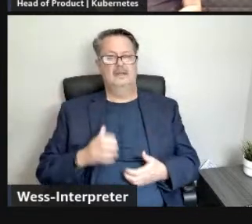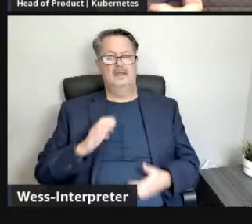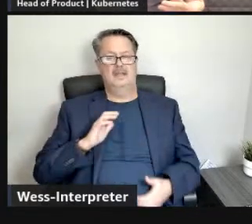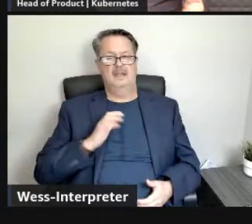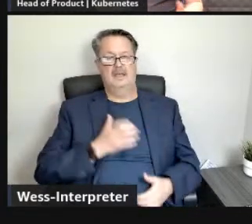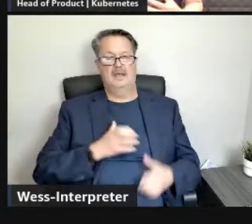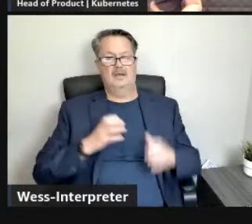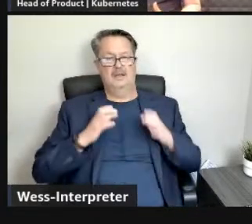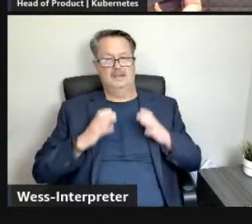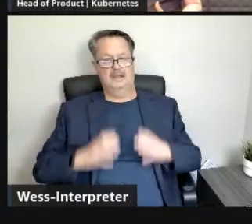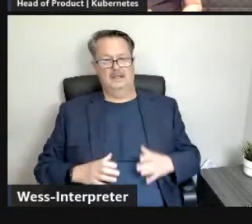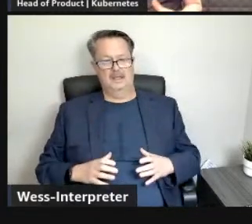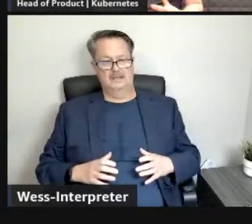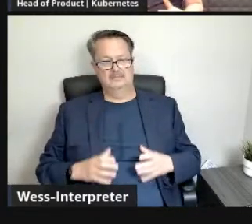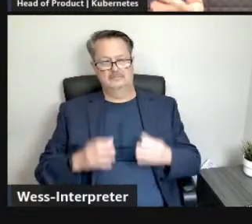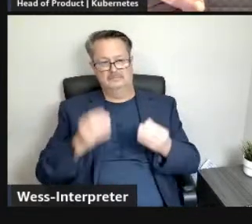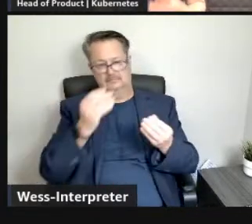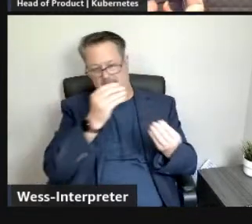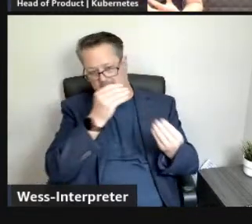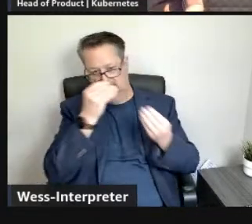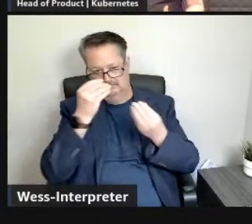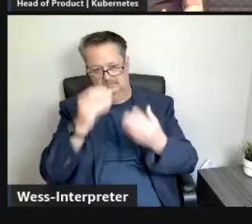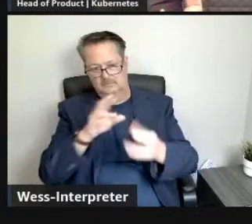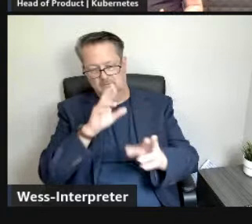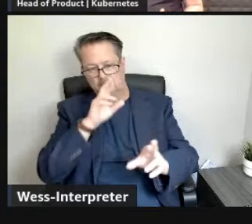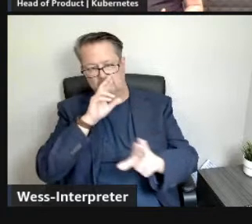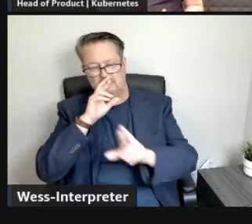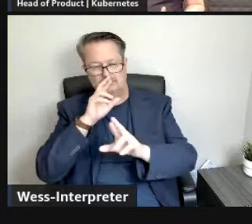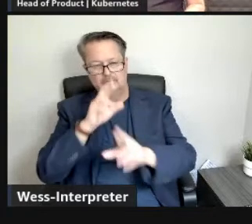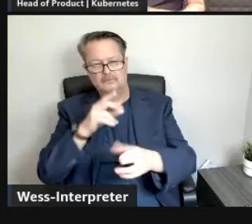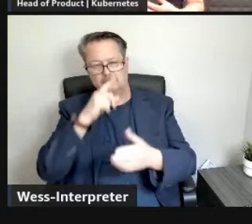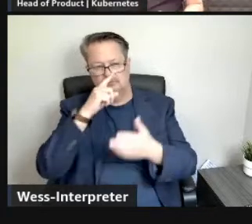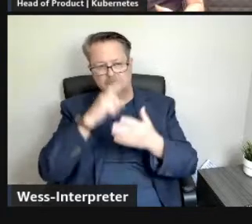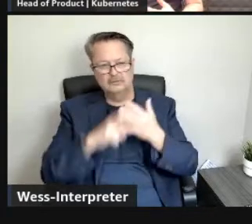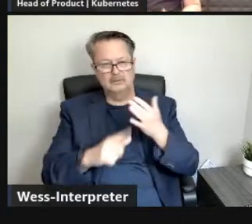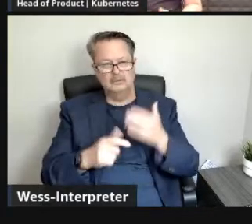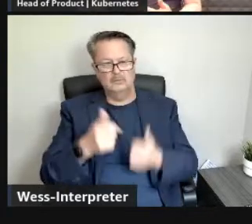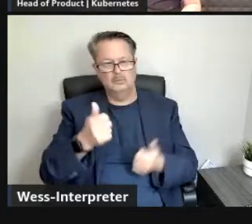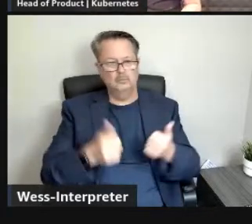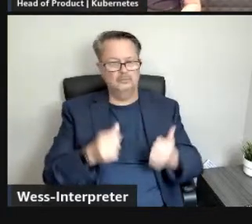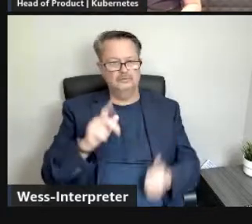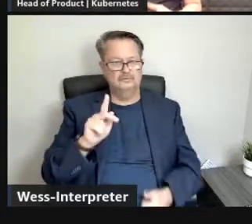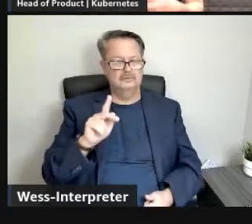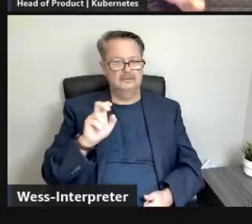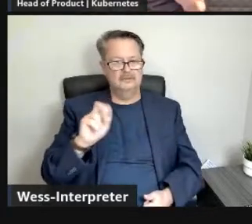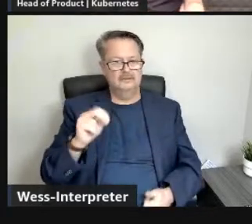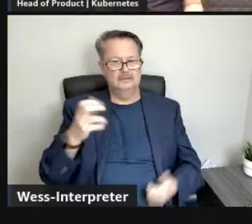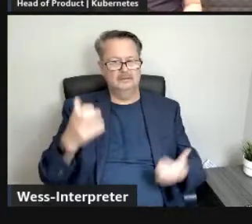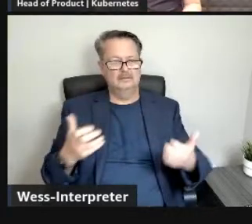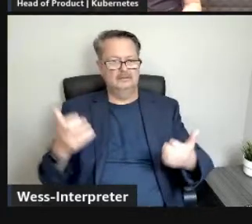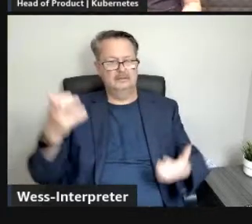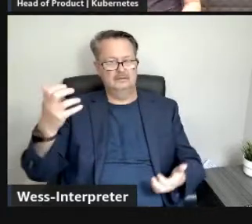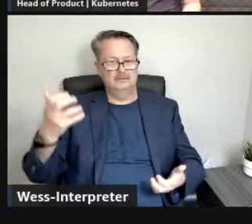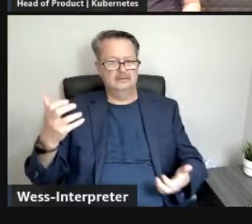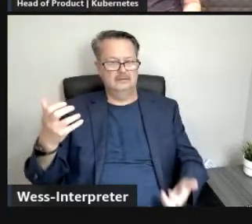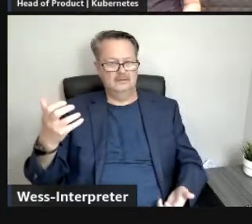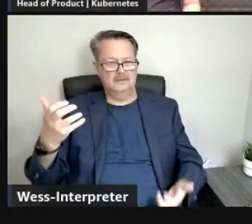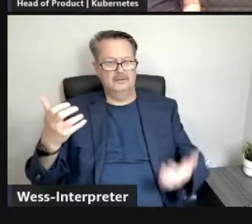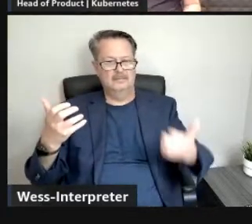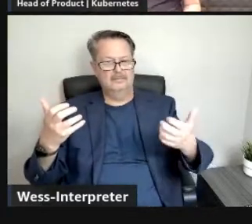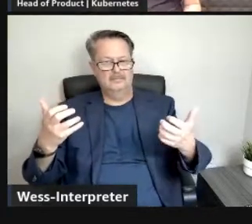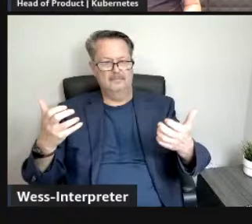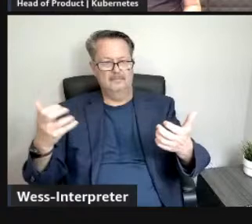designed to give you a programmatic way to check which Kubernetes versions are available and what are the compatibilities between those versions and